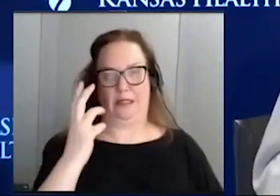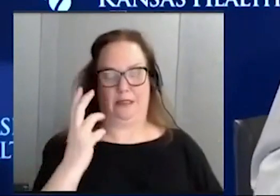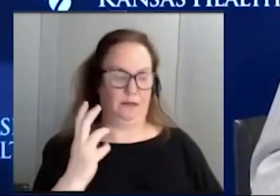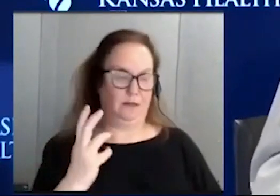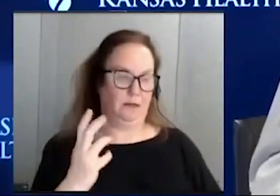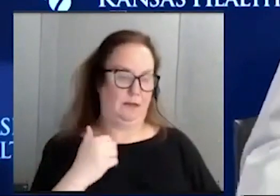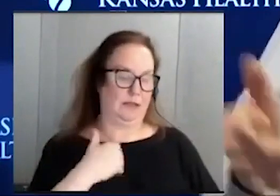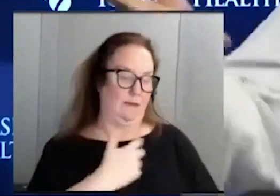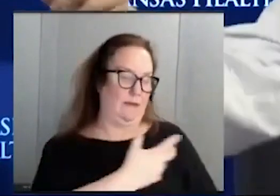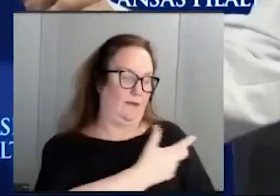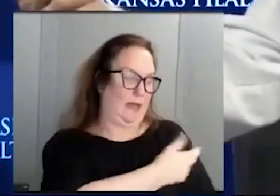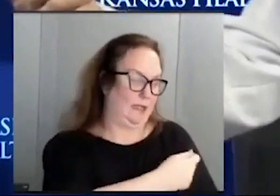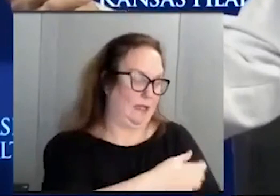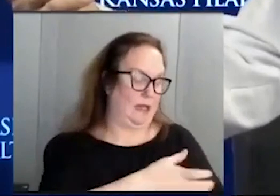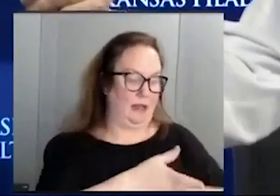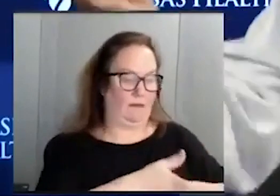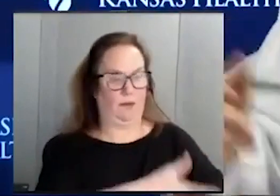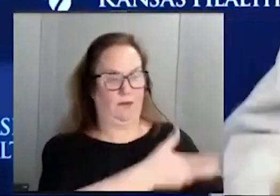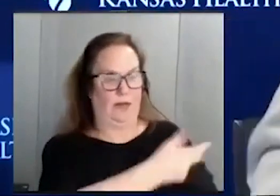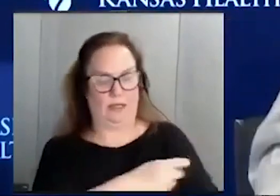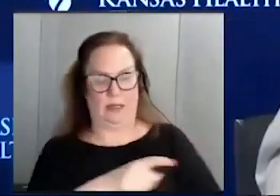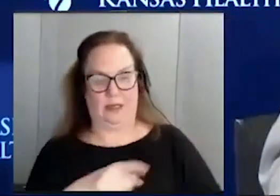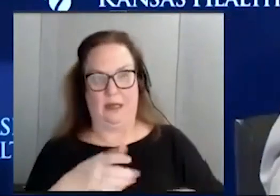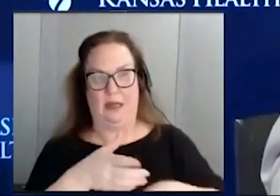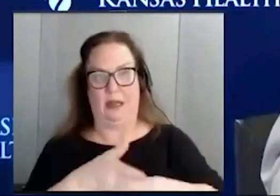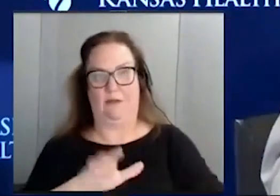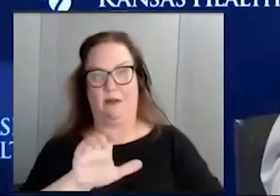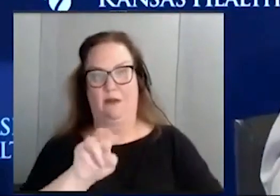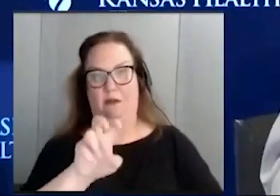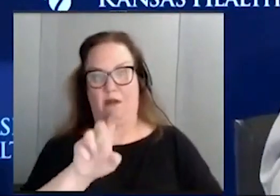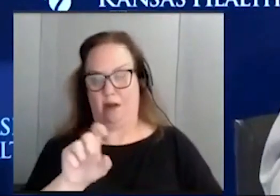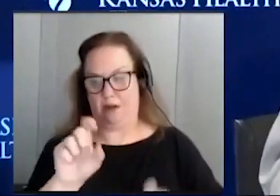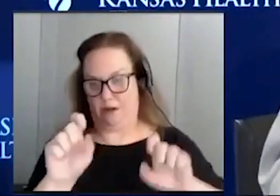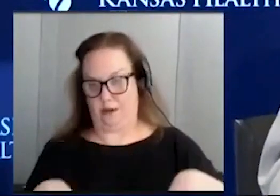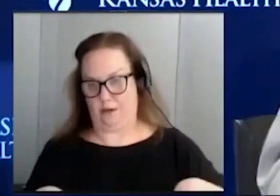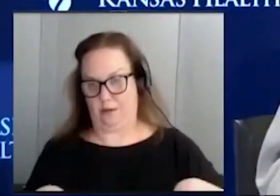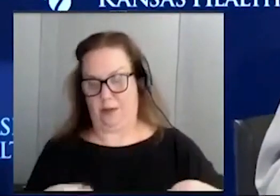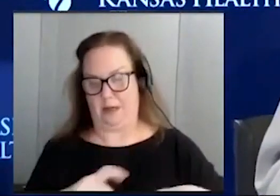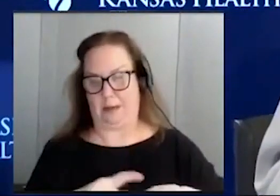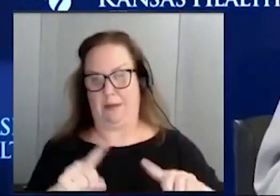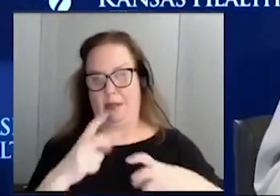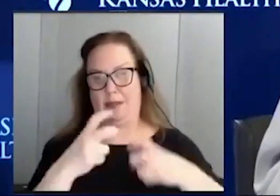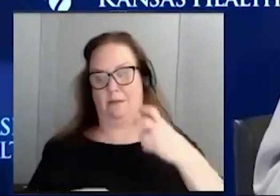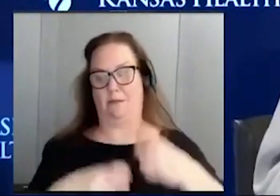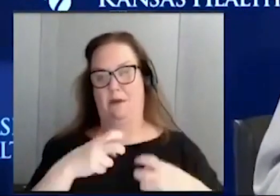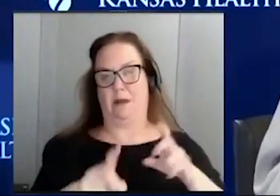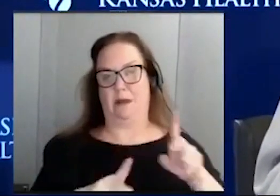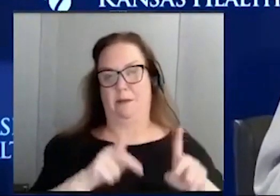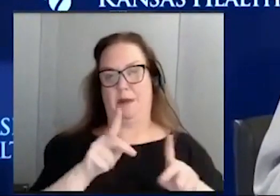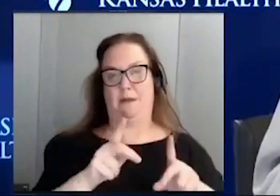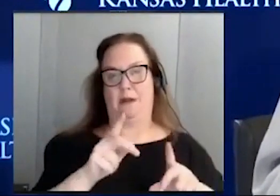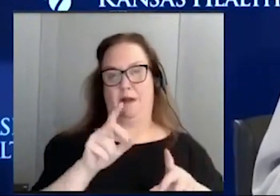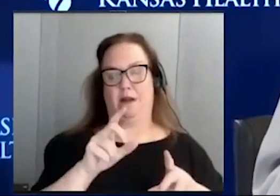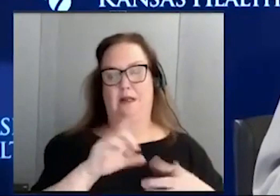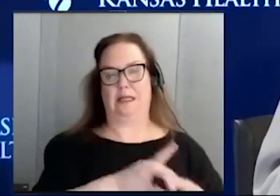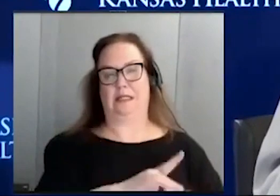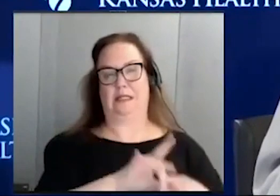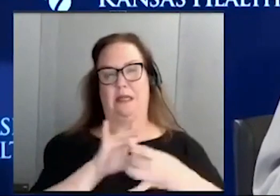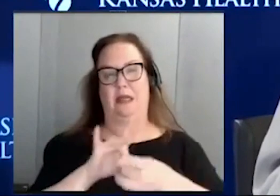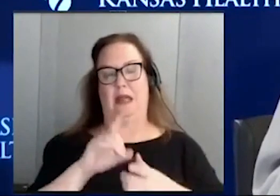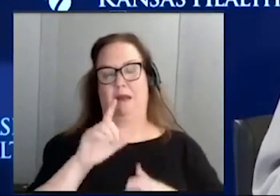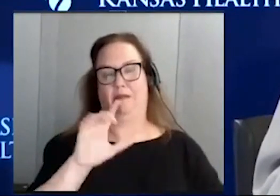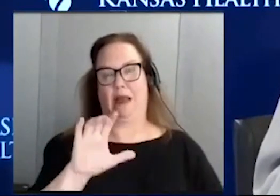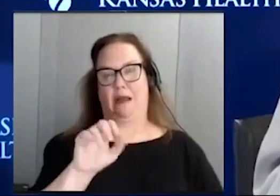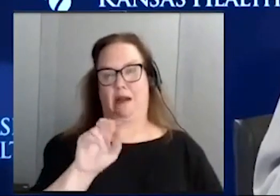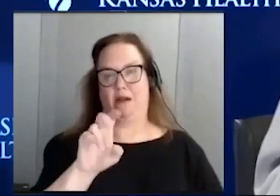Does it happen after COVID? Could be. Could be. But the problem is that people immediately associate it with, because they say, well, I've had COVID, or